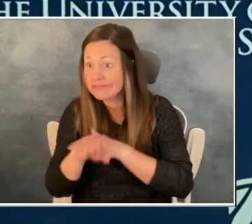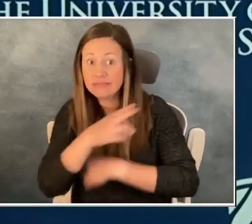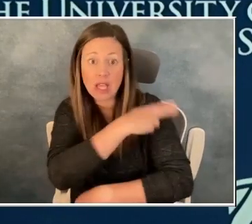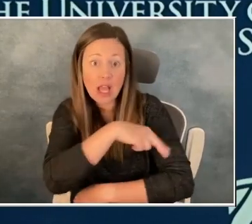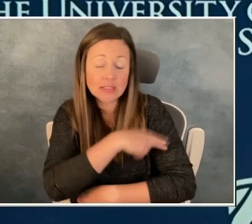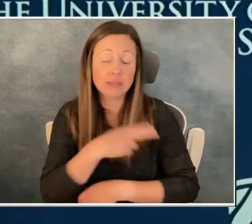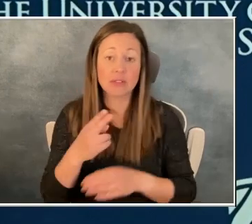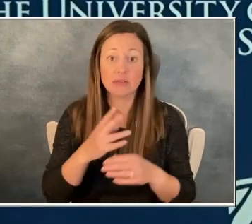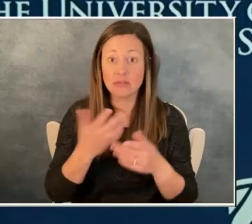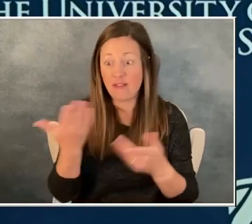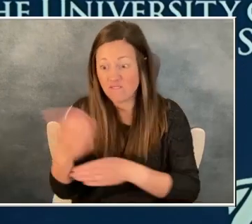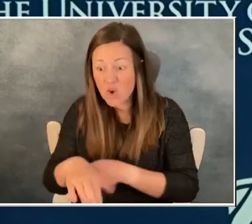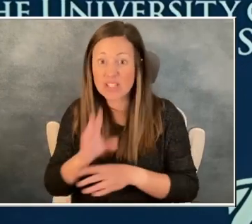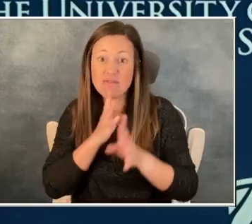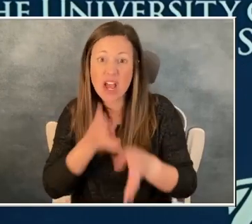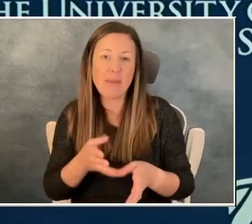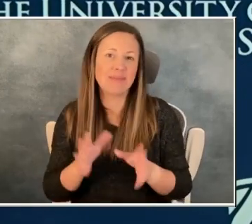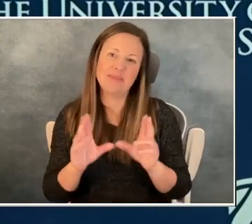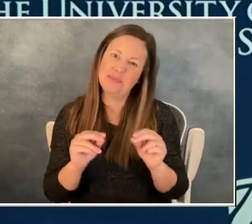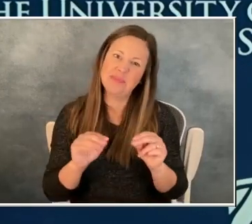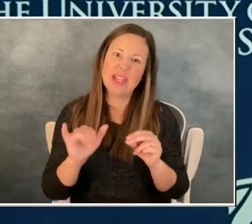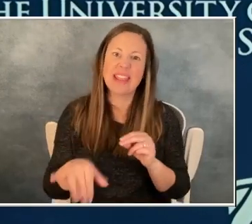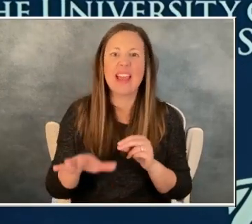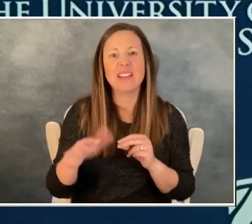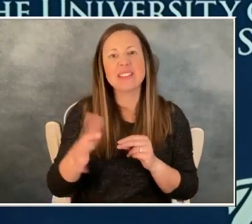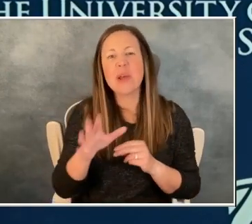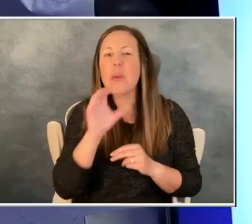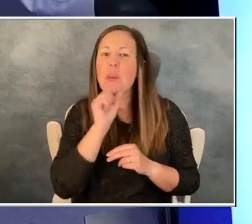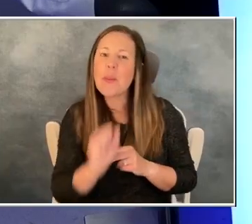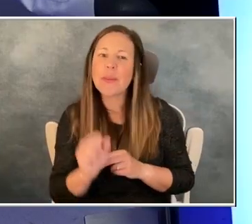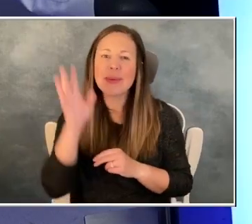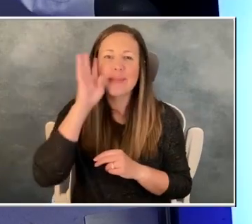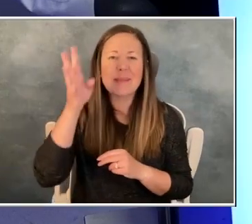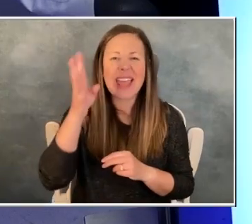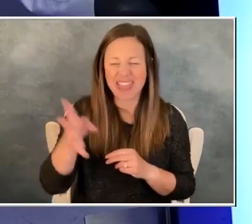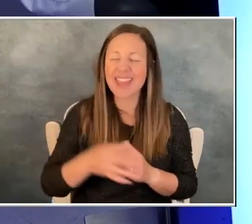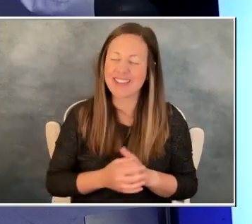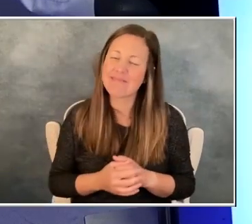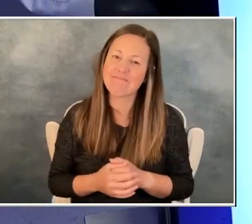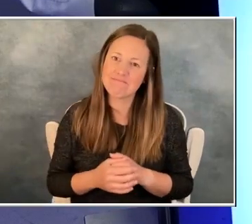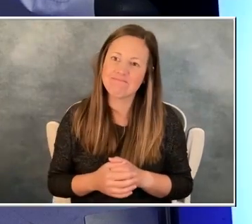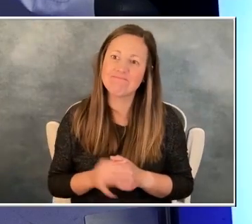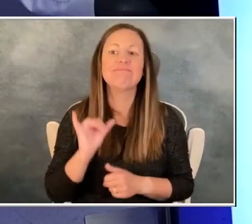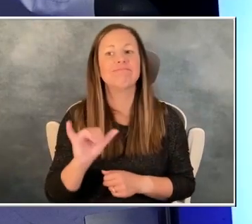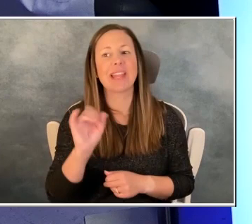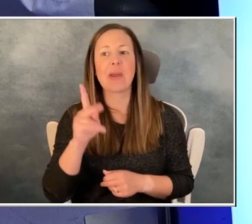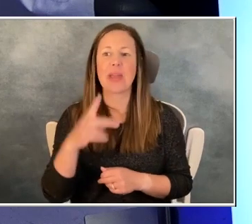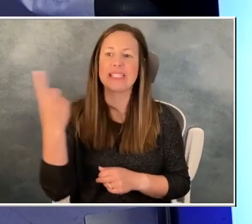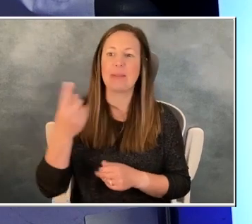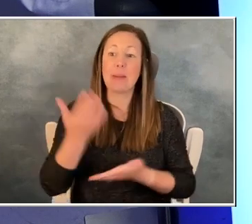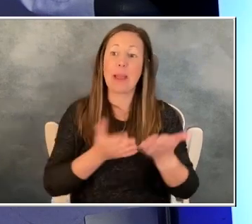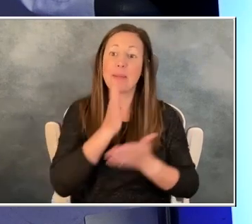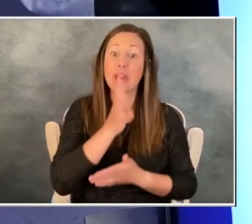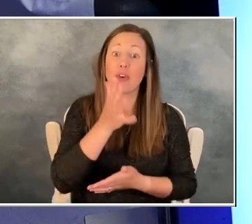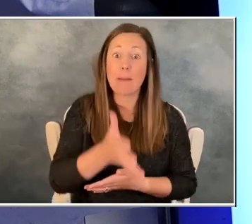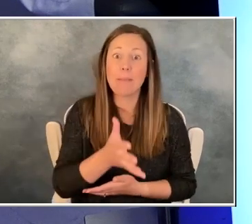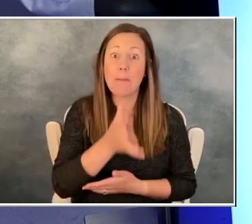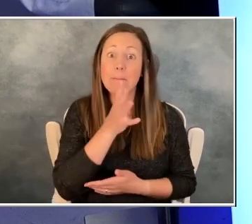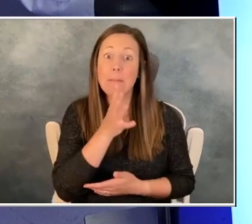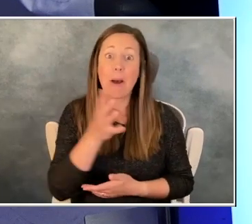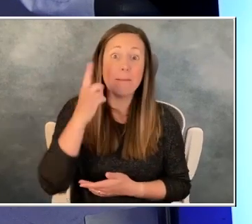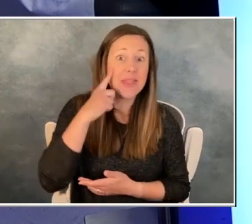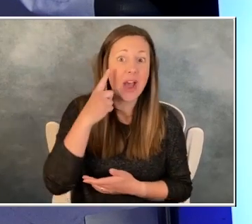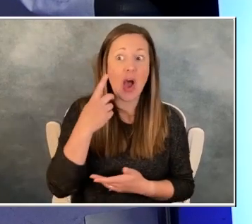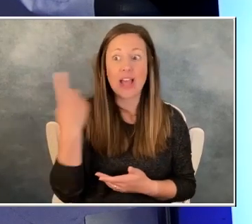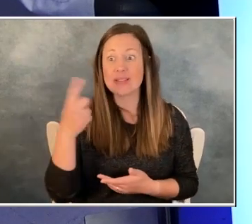really more kind of now like an urban legend / myth. Okay, something that our grandmas and moms might have thought was I think what we